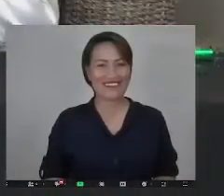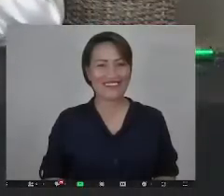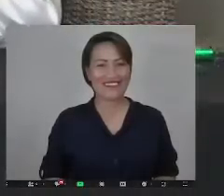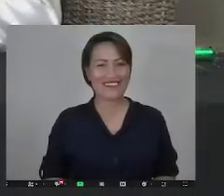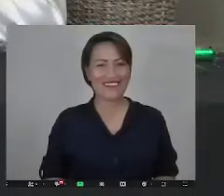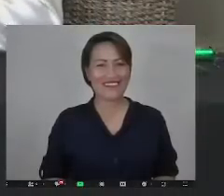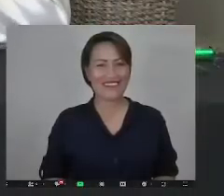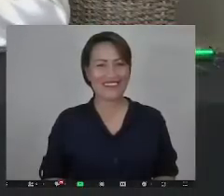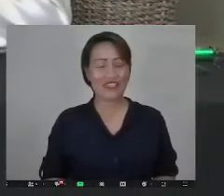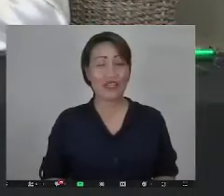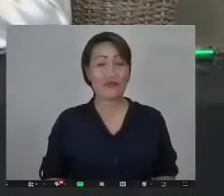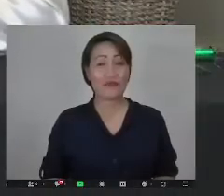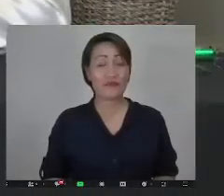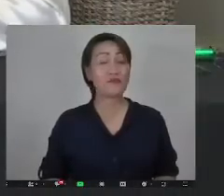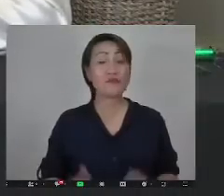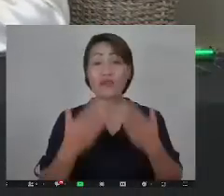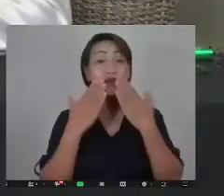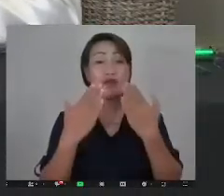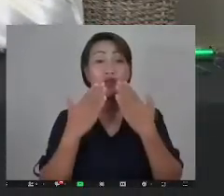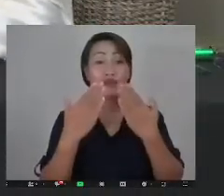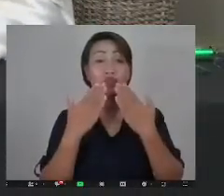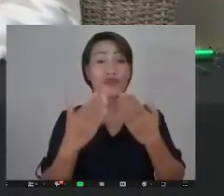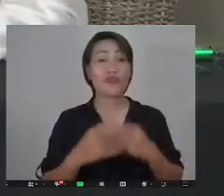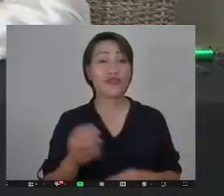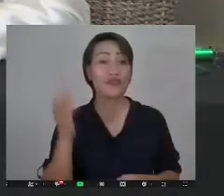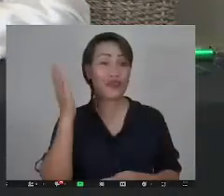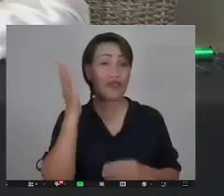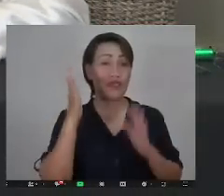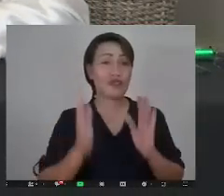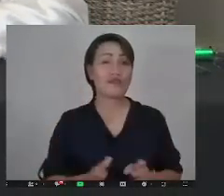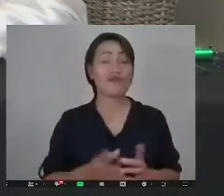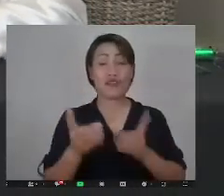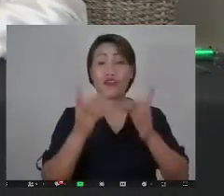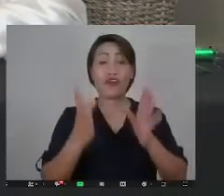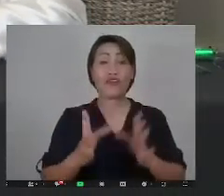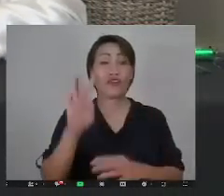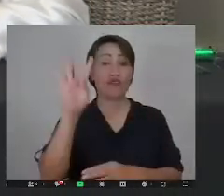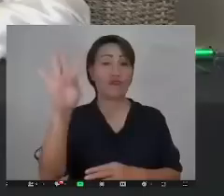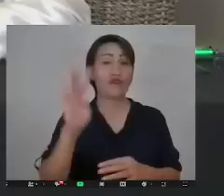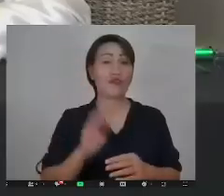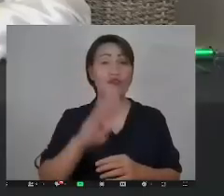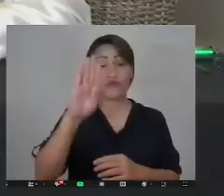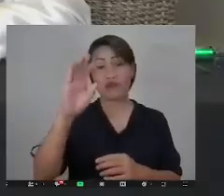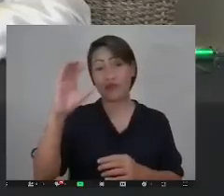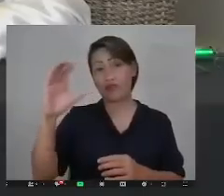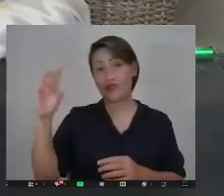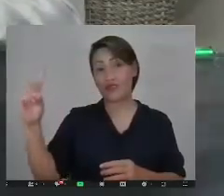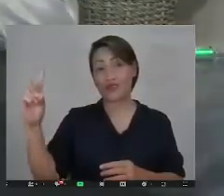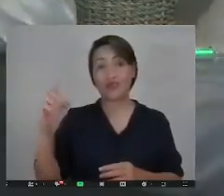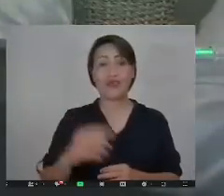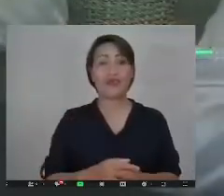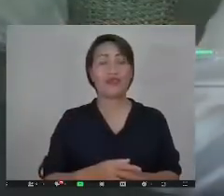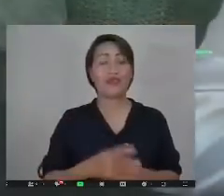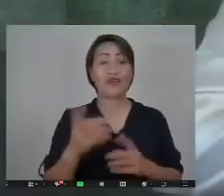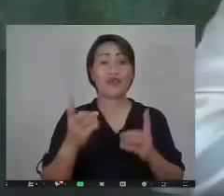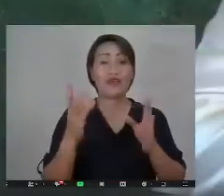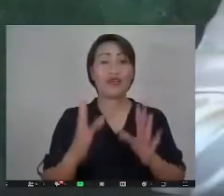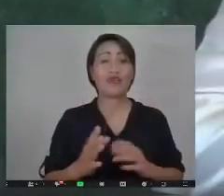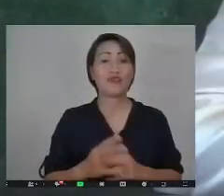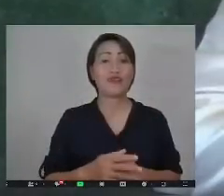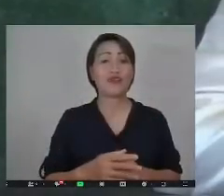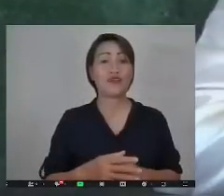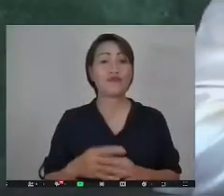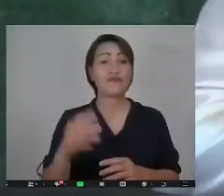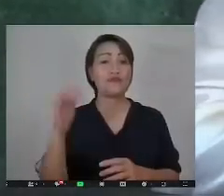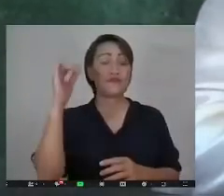Thank you very much, our keynote speaker, the Director 4 of the Bureau of Curriculum Development, Director Jocelyn D.R. Andaya.